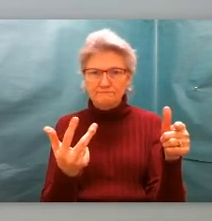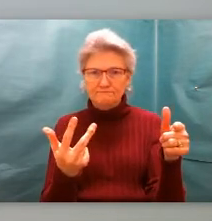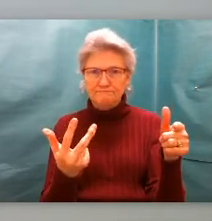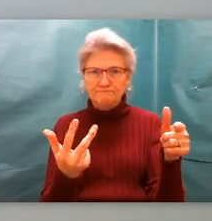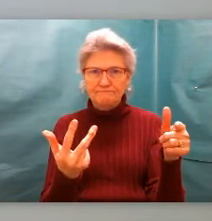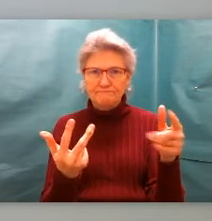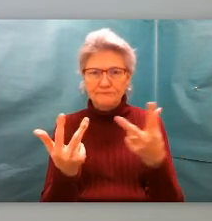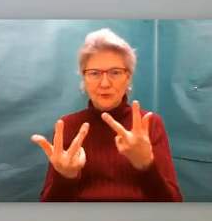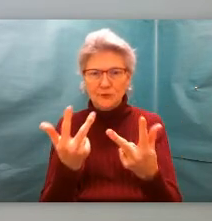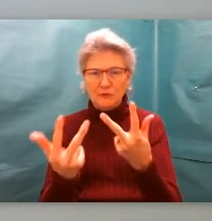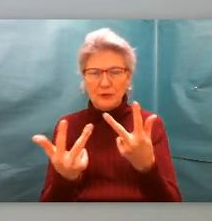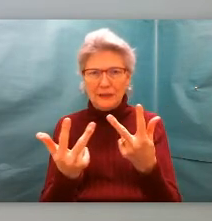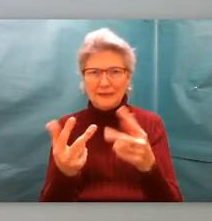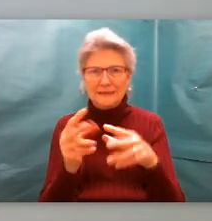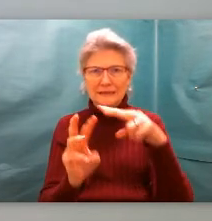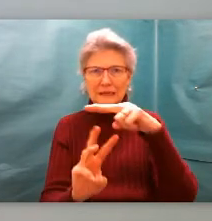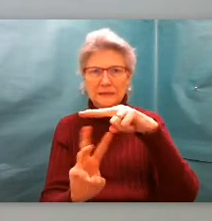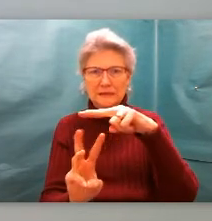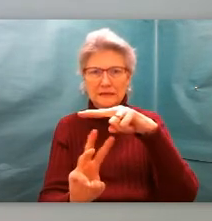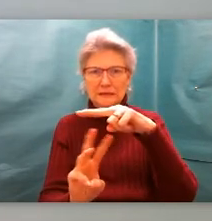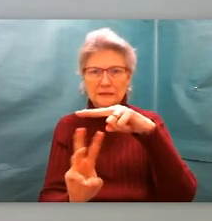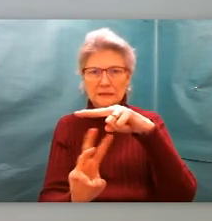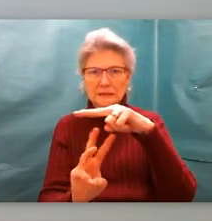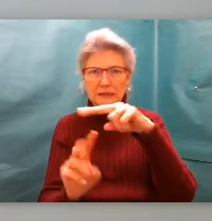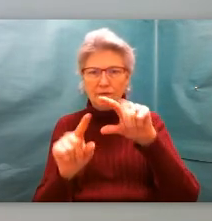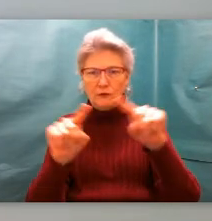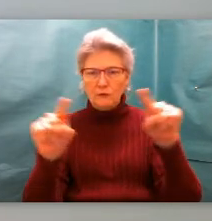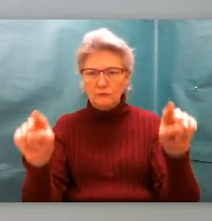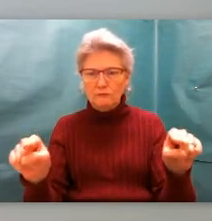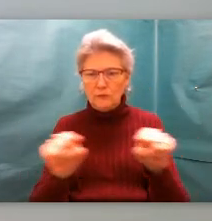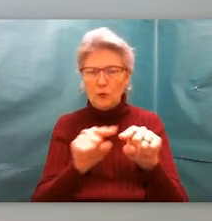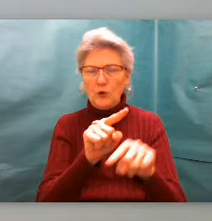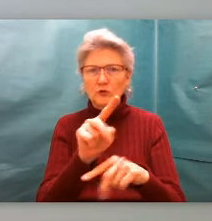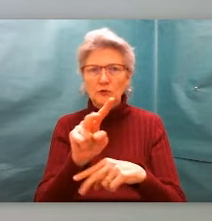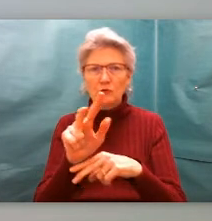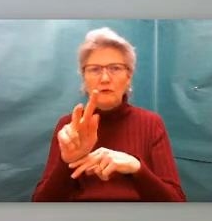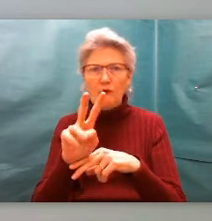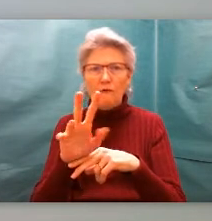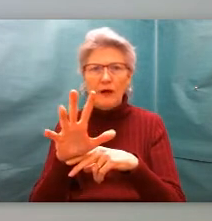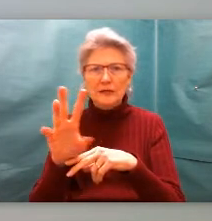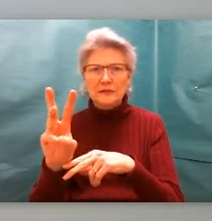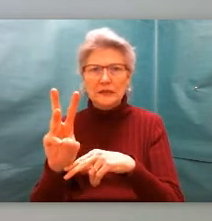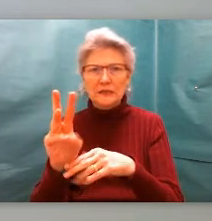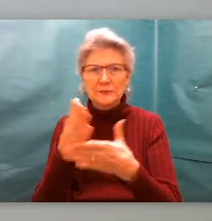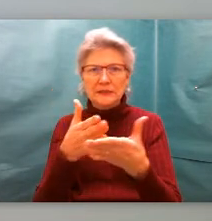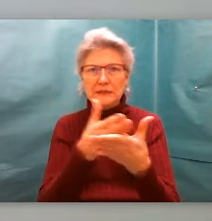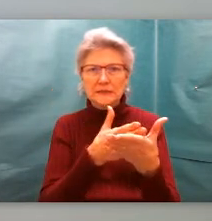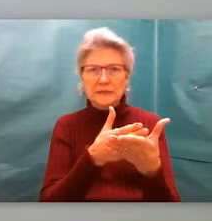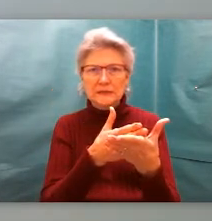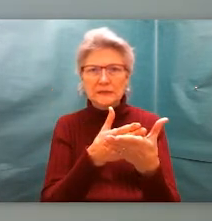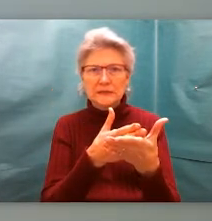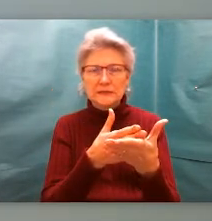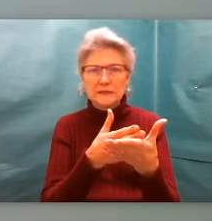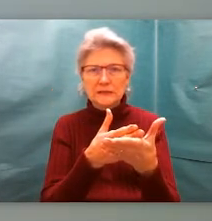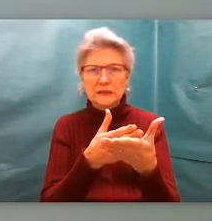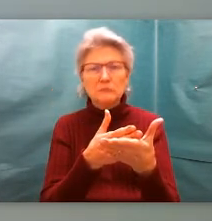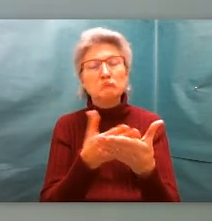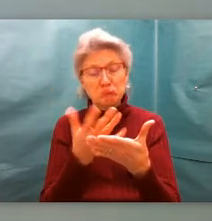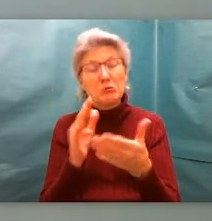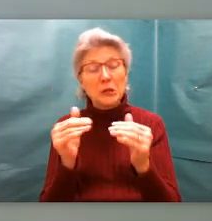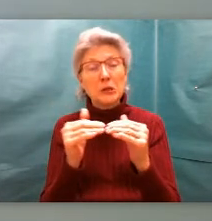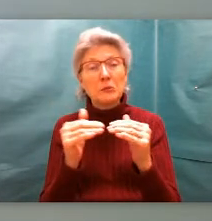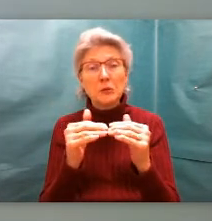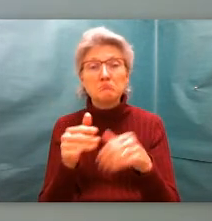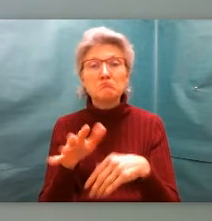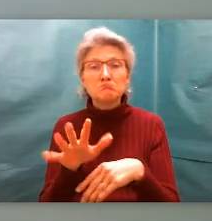to do that on this side as well. And now I have a rectangle that has 1, 2, 3, 4, 5, 6 parts that are pretty